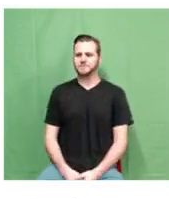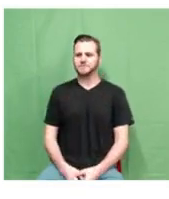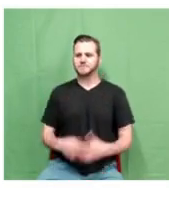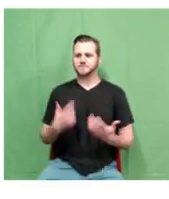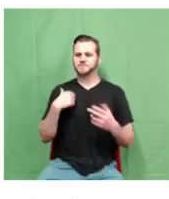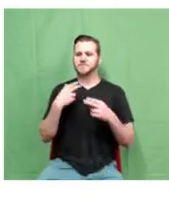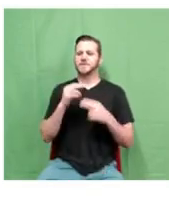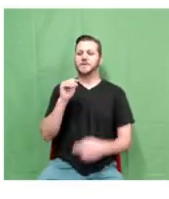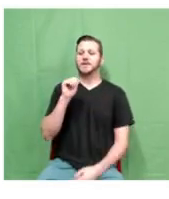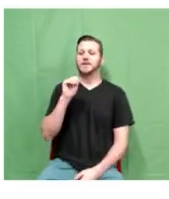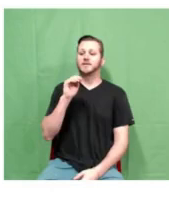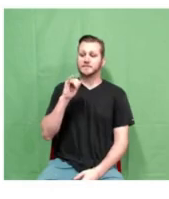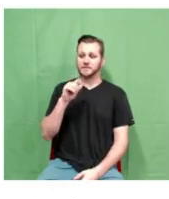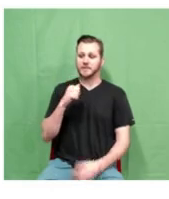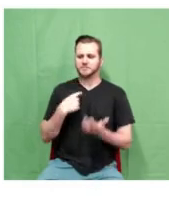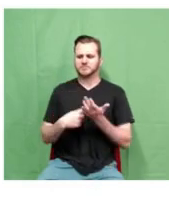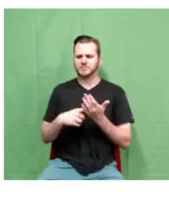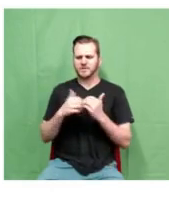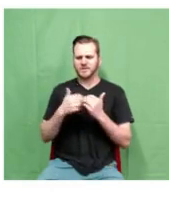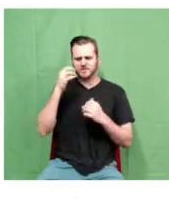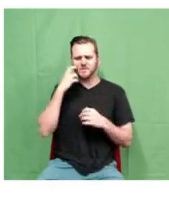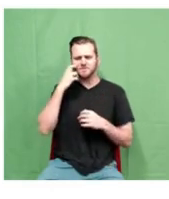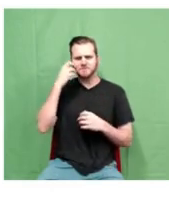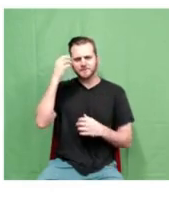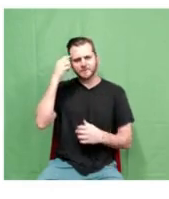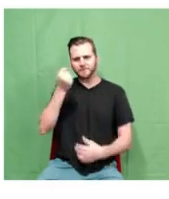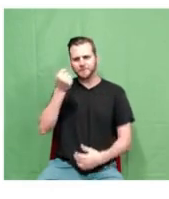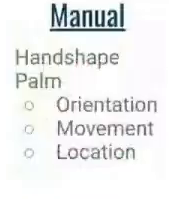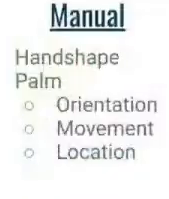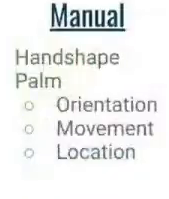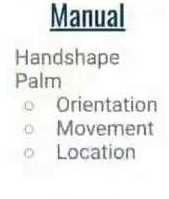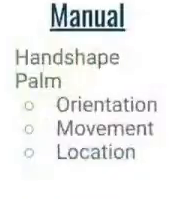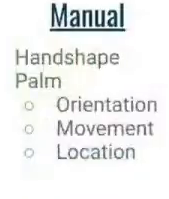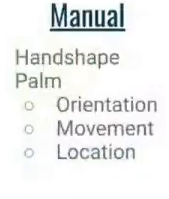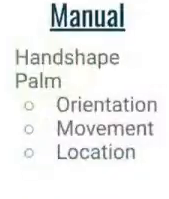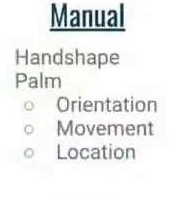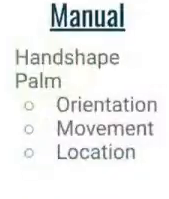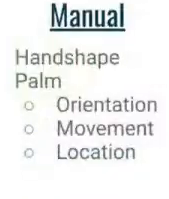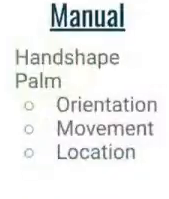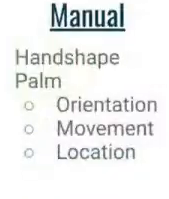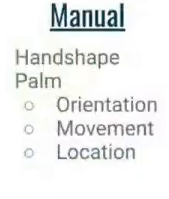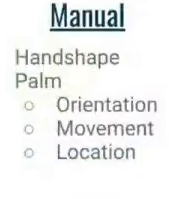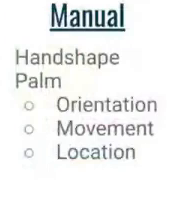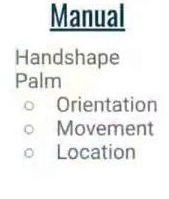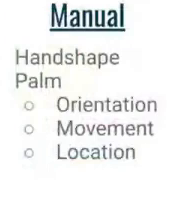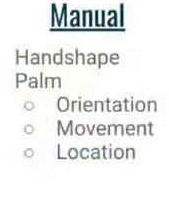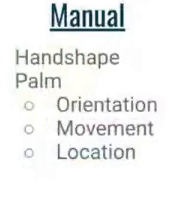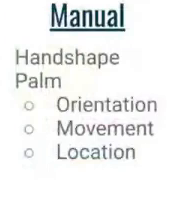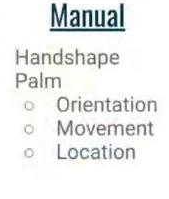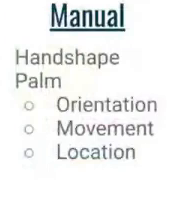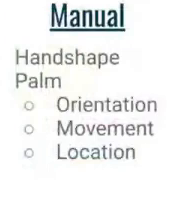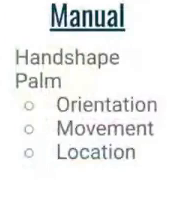spell it, and that's why they put this in front of it. Then most people, and basically this includes